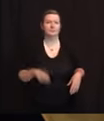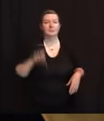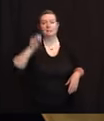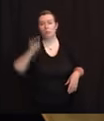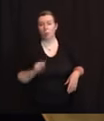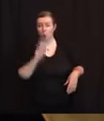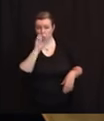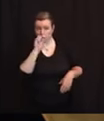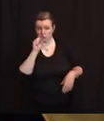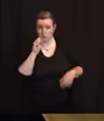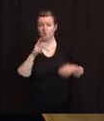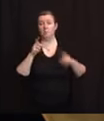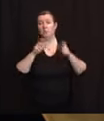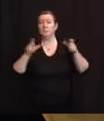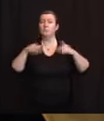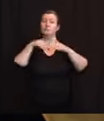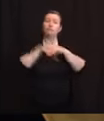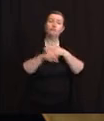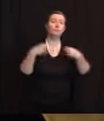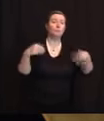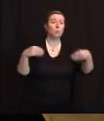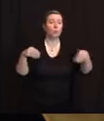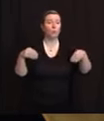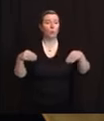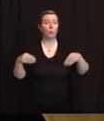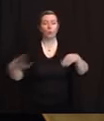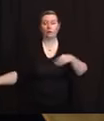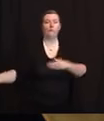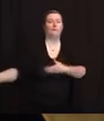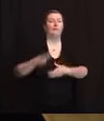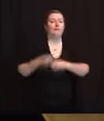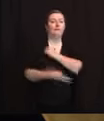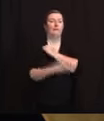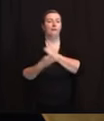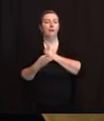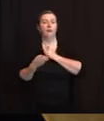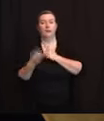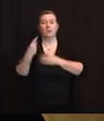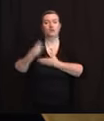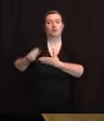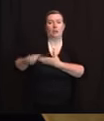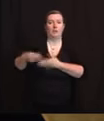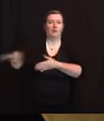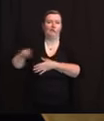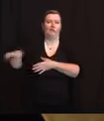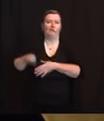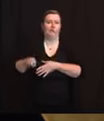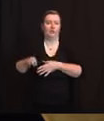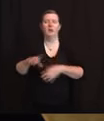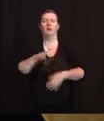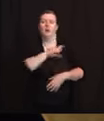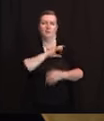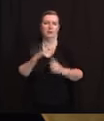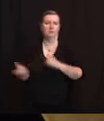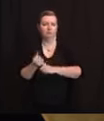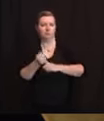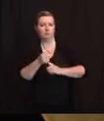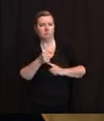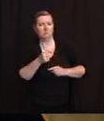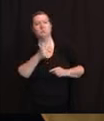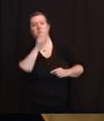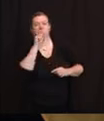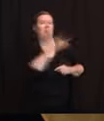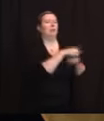he started coughing and spit on 3 different police officers. In Clementon, a subject was cited for